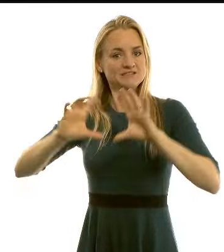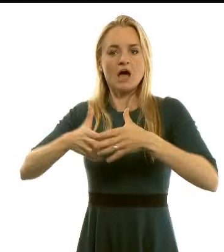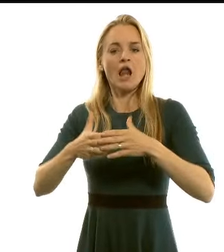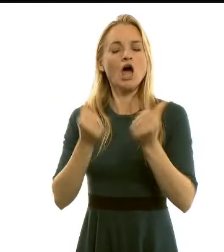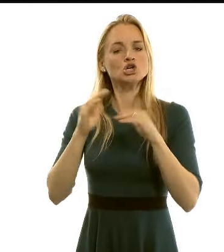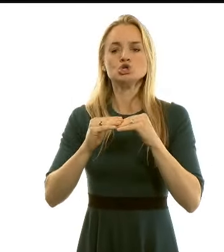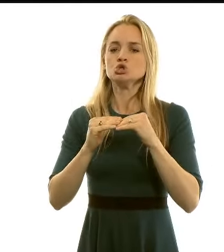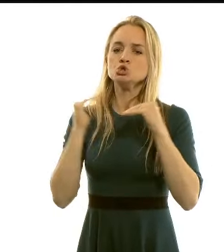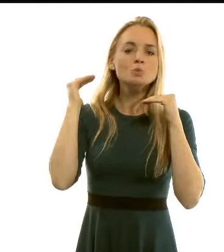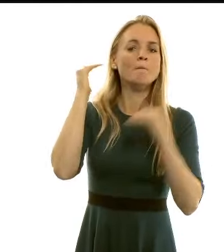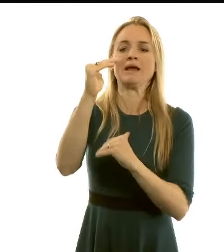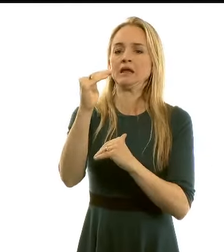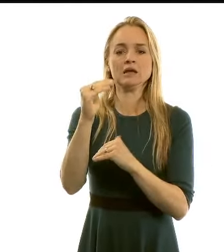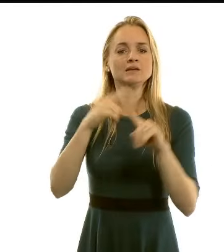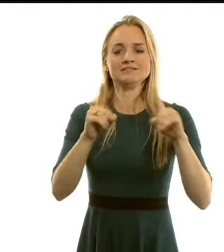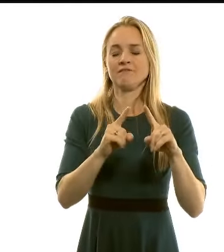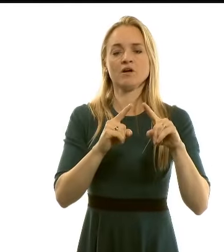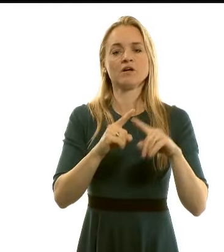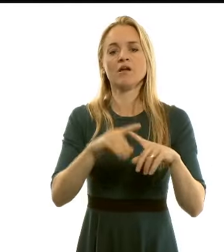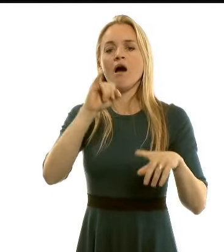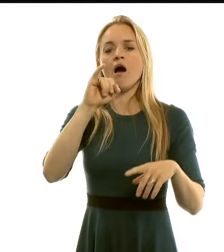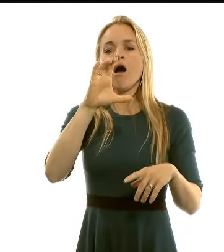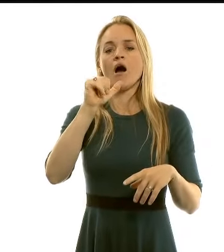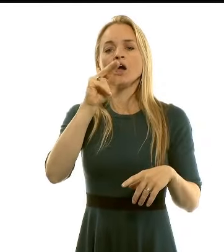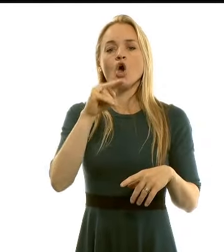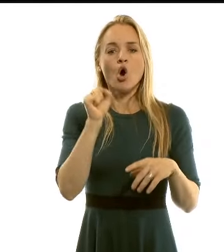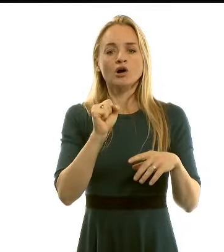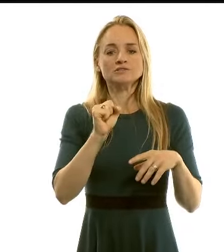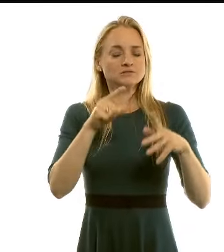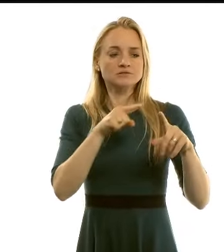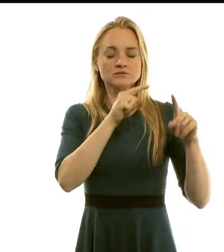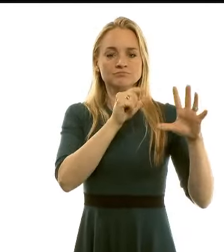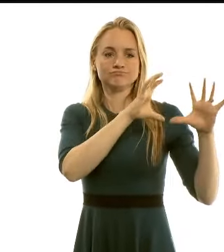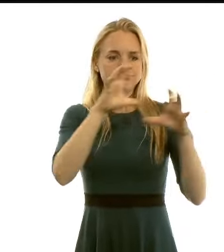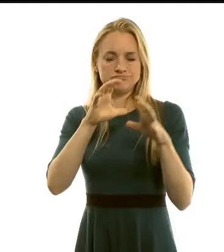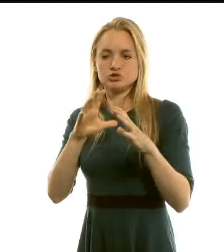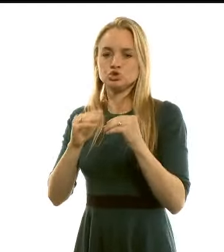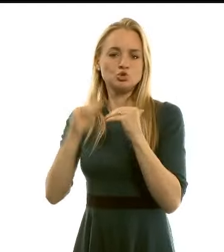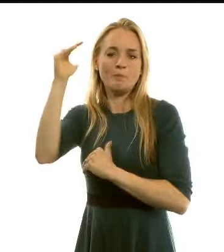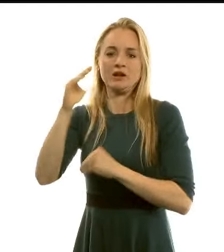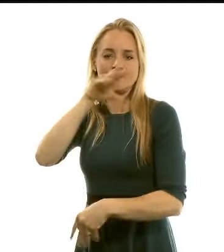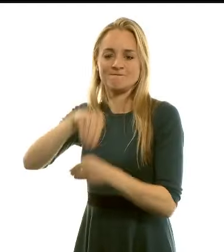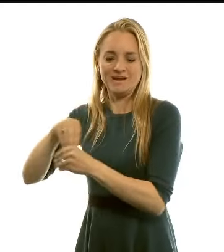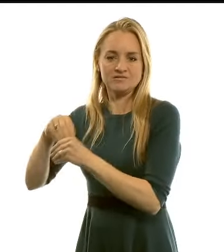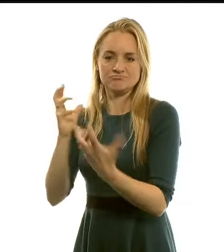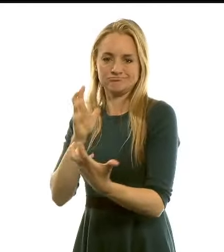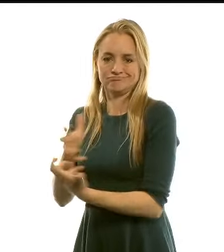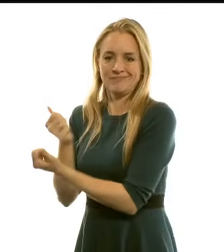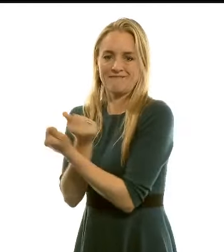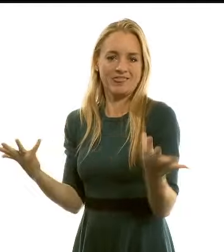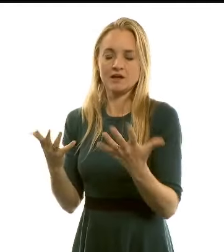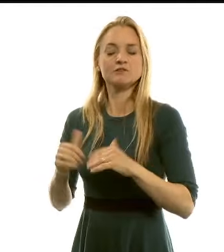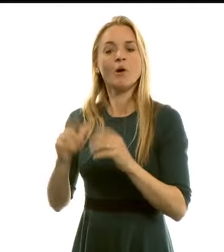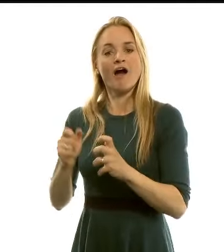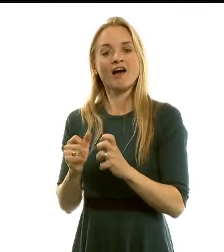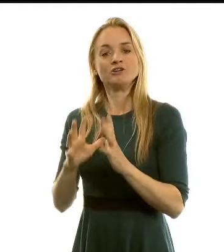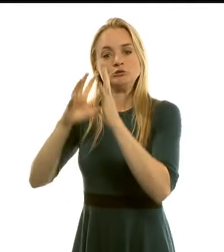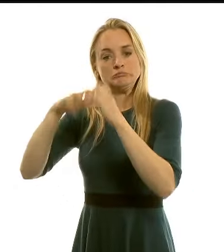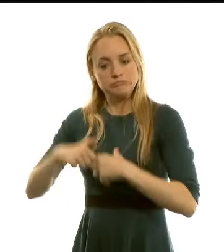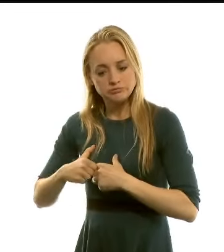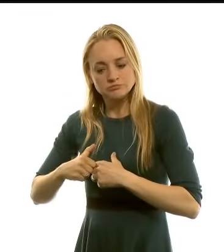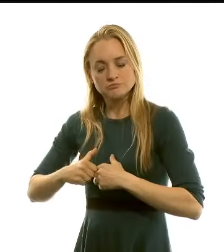remove and rebuild until I'd created a Sanctum fit for a Sorcerer Supreme. How long did it take you to do this whole thing? Yeah, just like that. But no, it takes